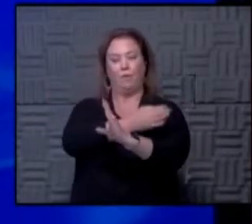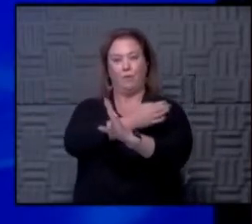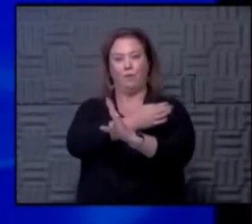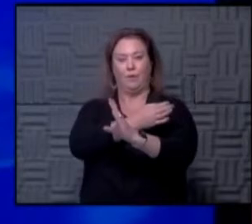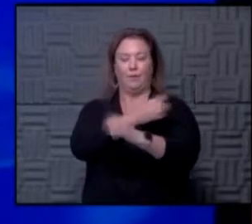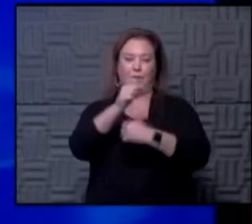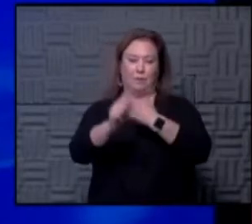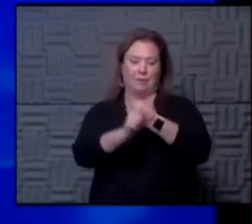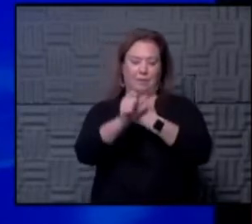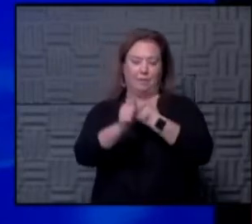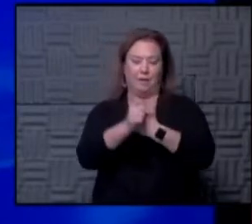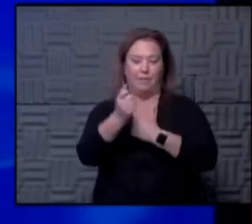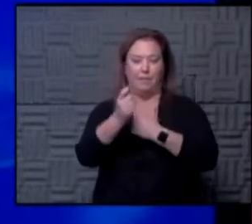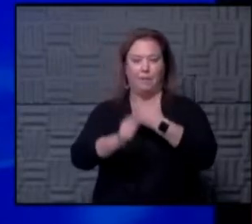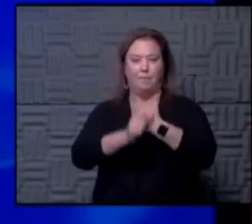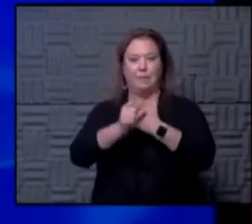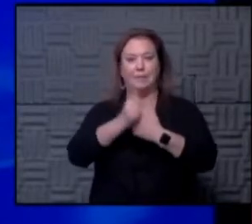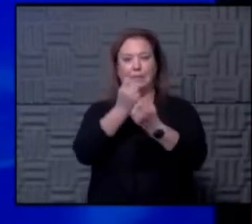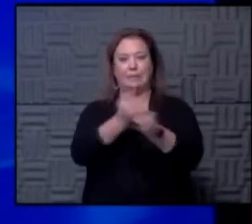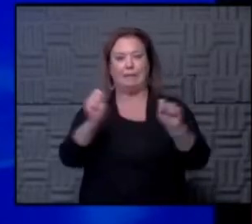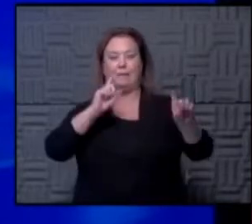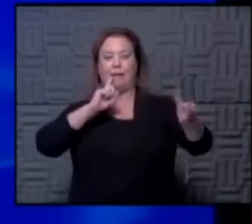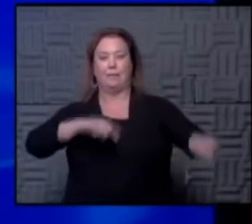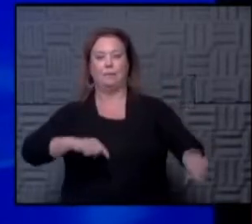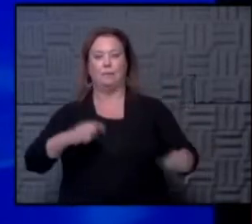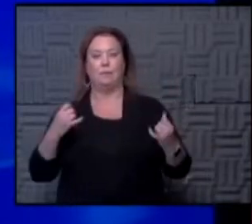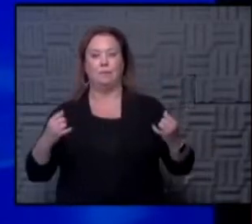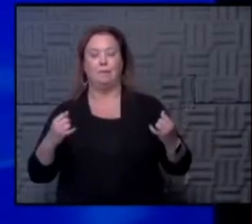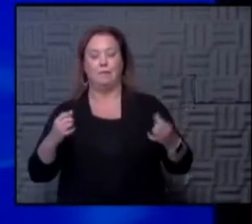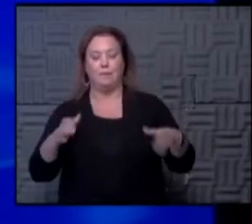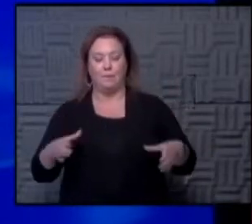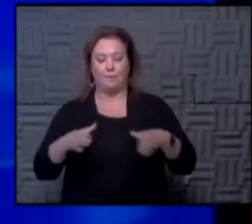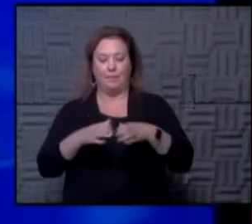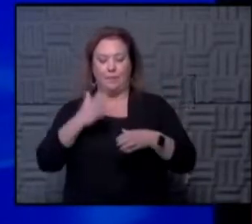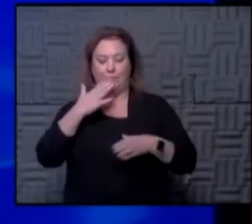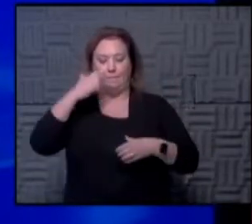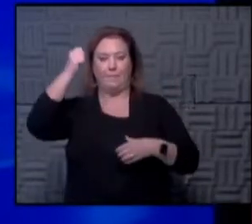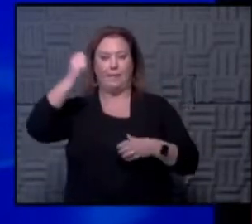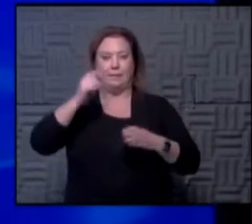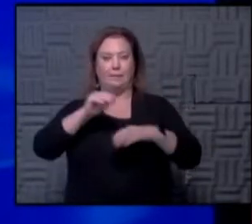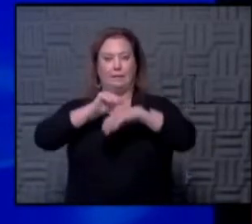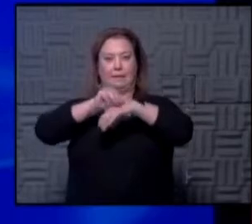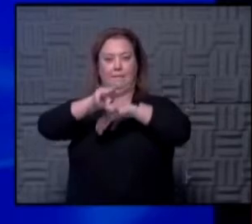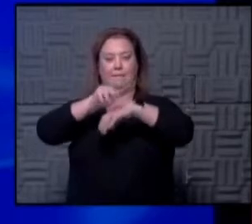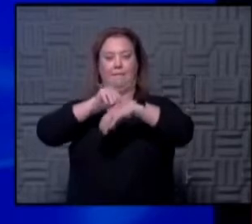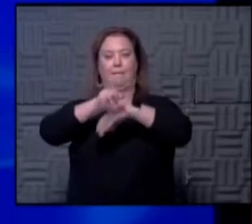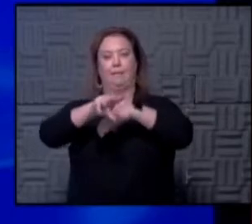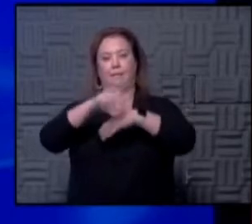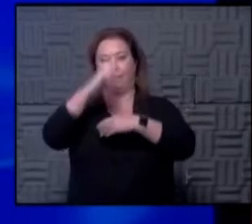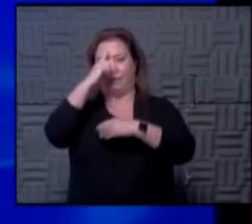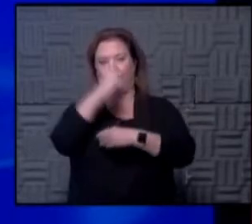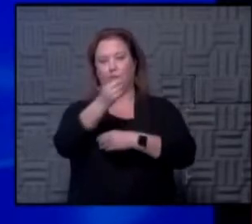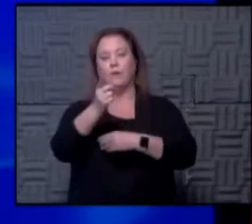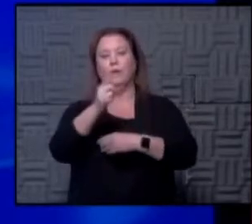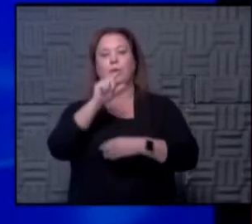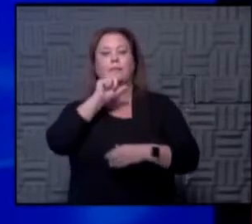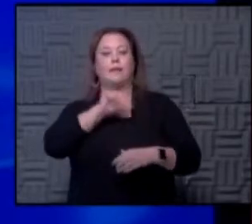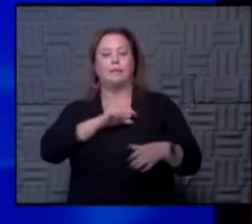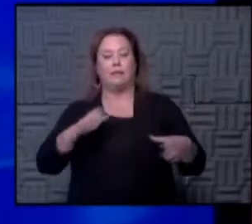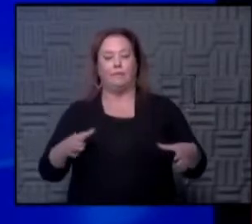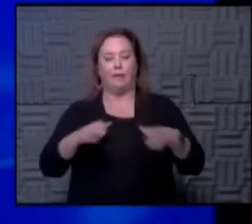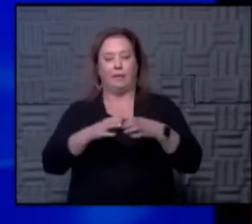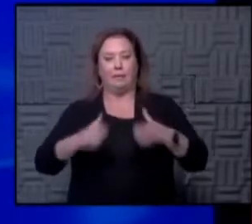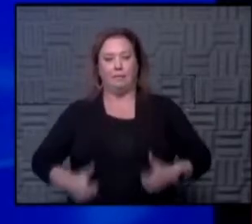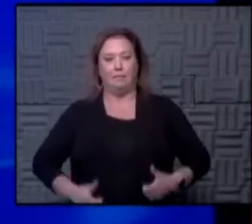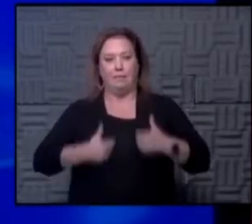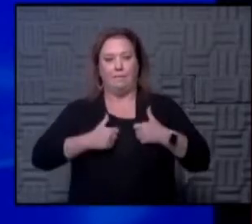degree of risk. And so I think the safest answer remains the best advice we can give you is spend Thanksgiving with those